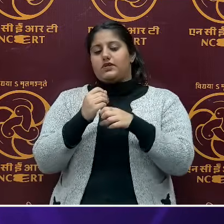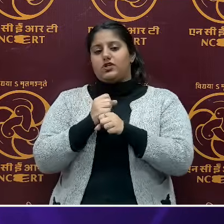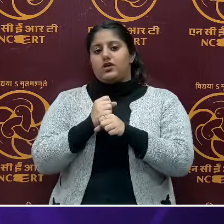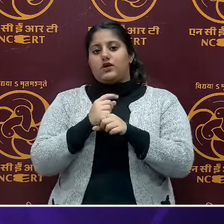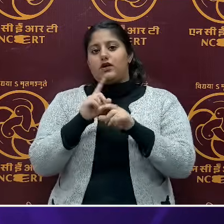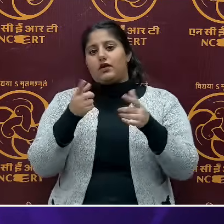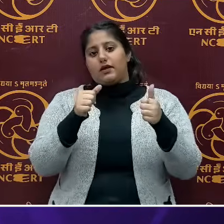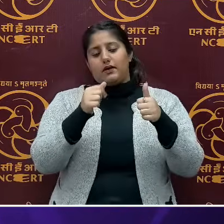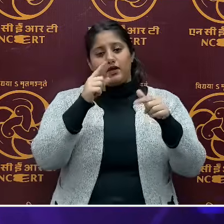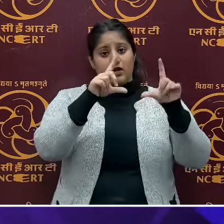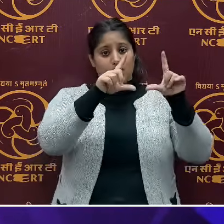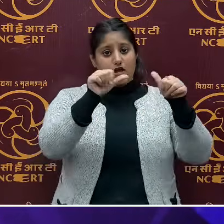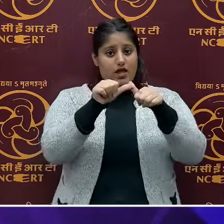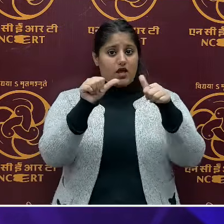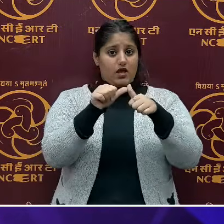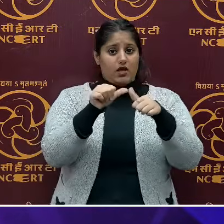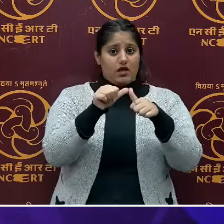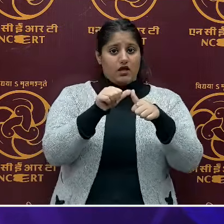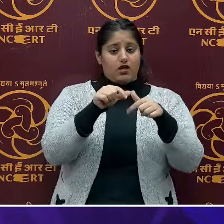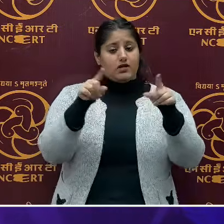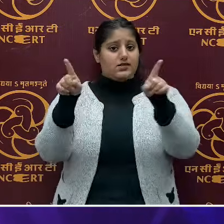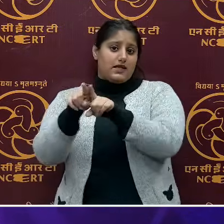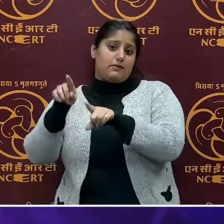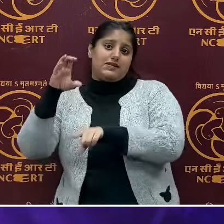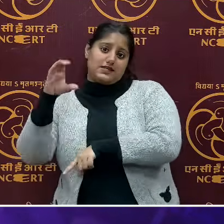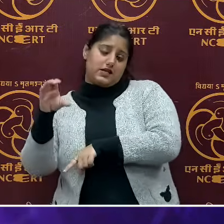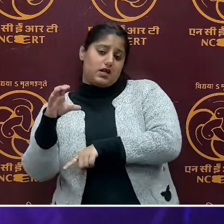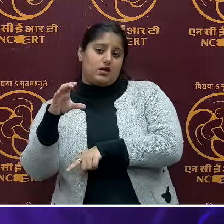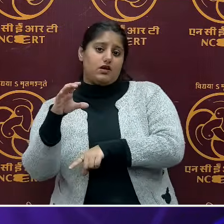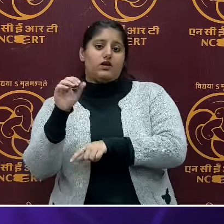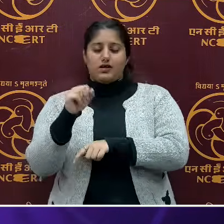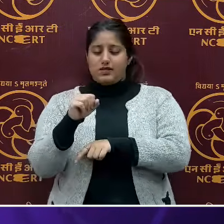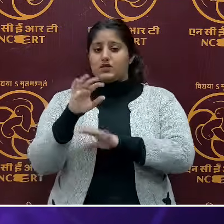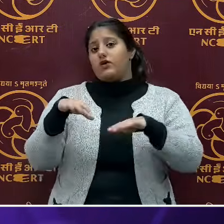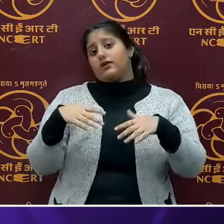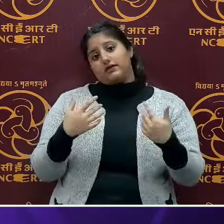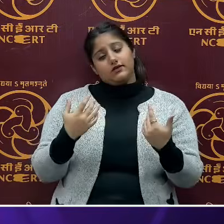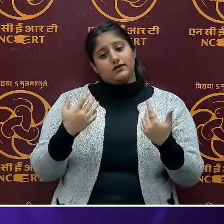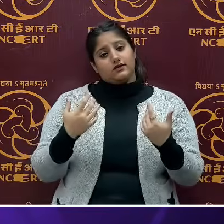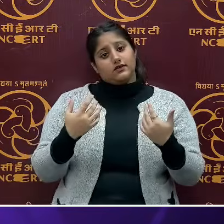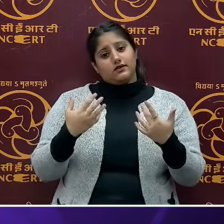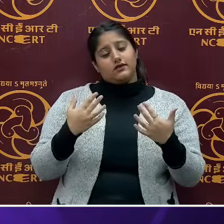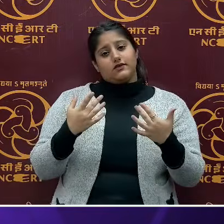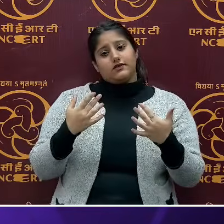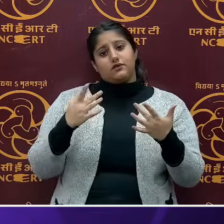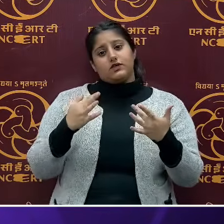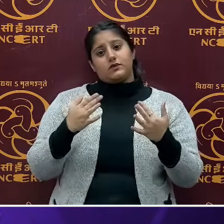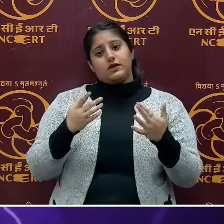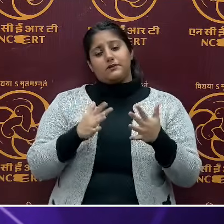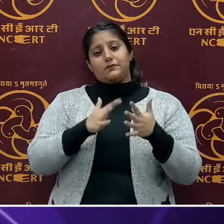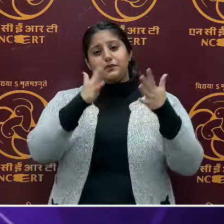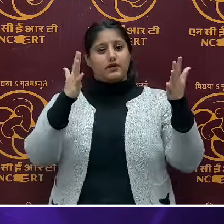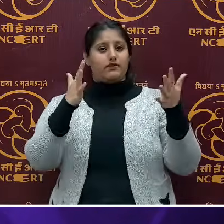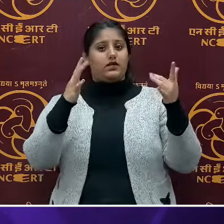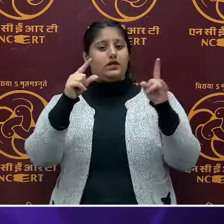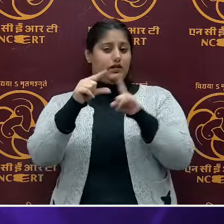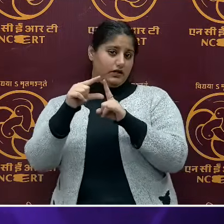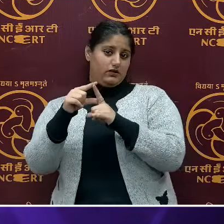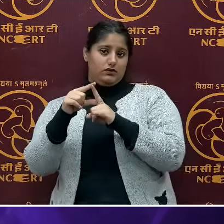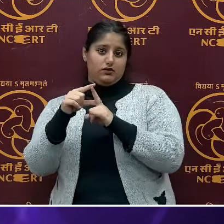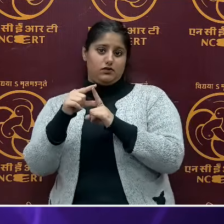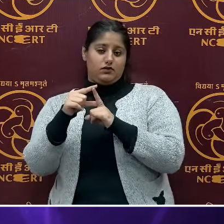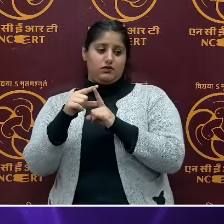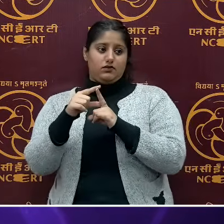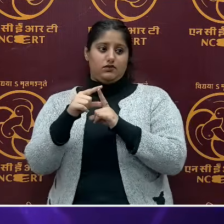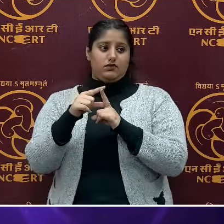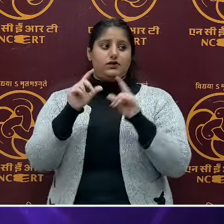Yes, is actually similar to image C. yes, Okay. and Then we have this big image D. yes.